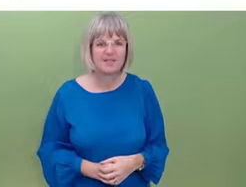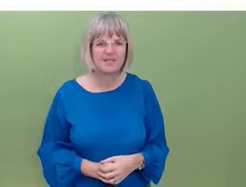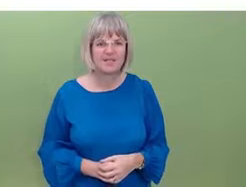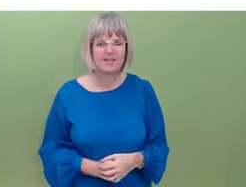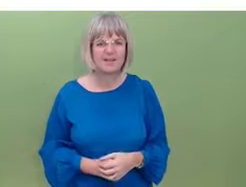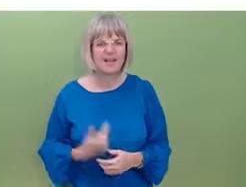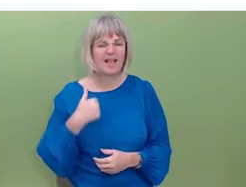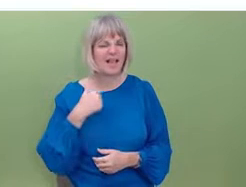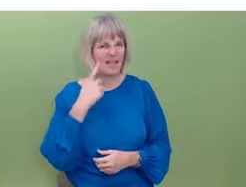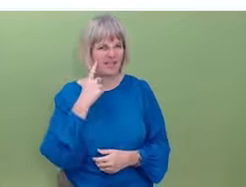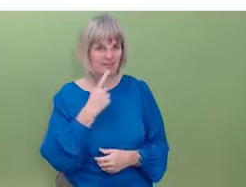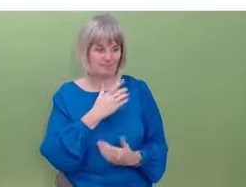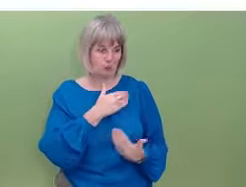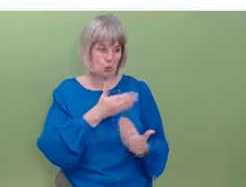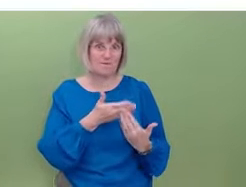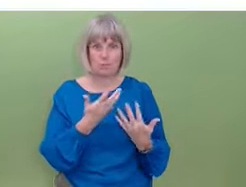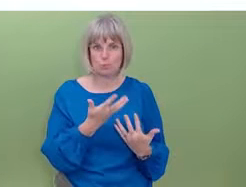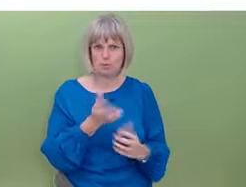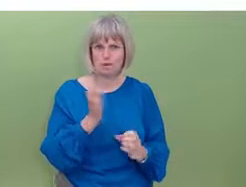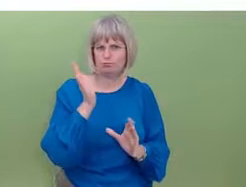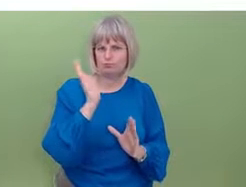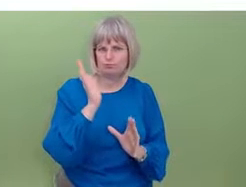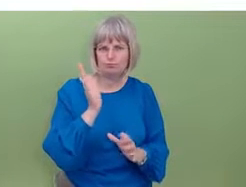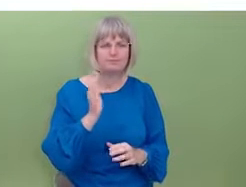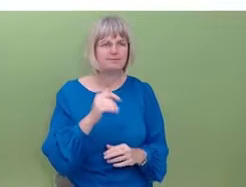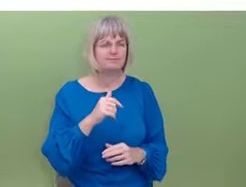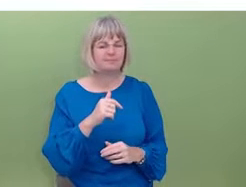today, one of the things that we're really excited about is